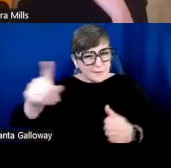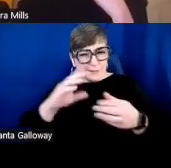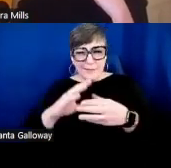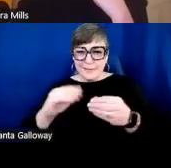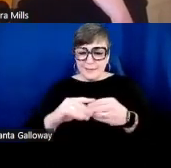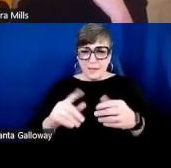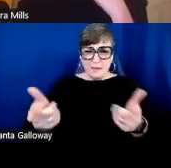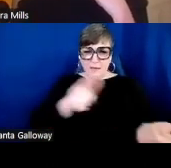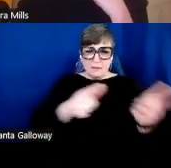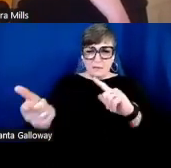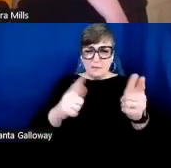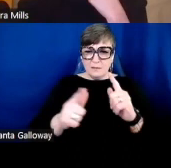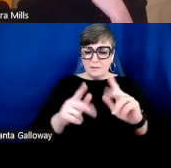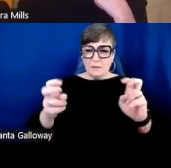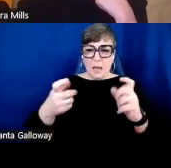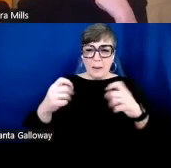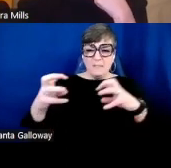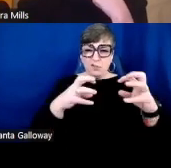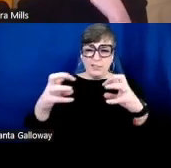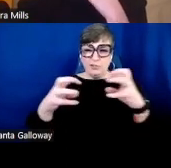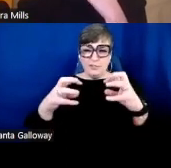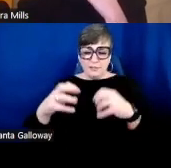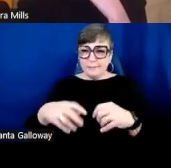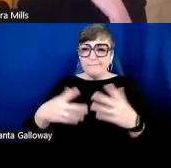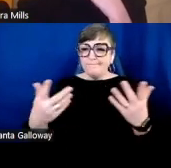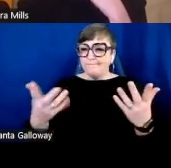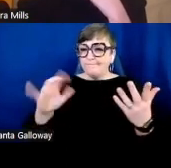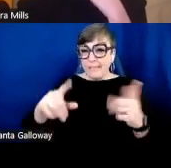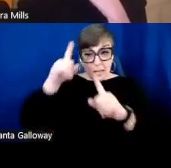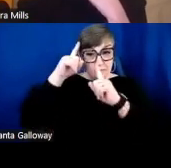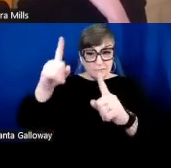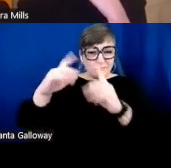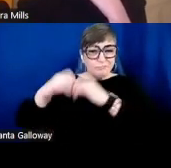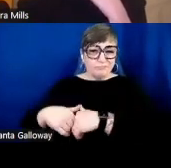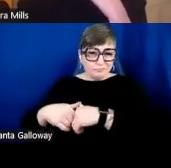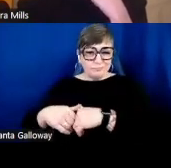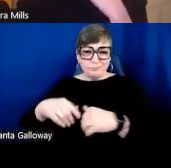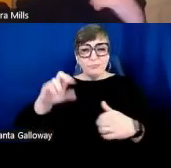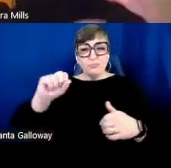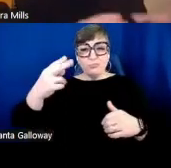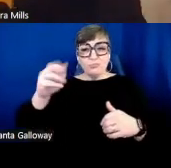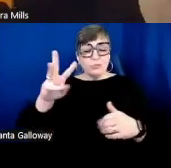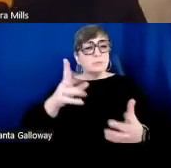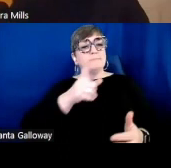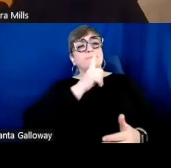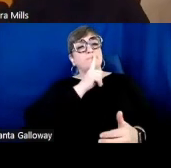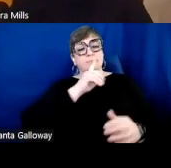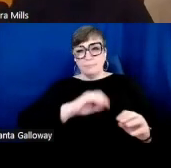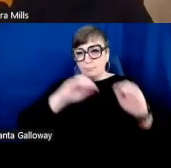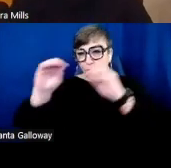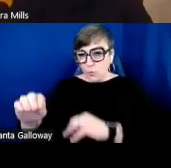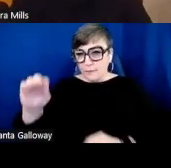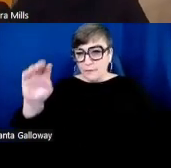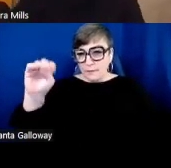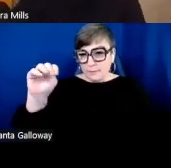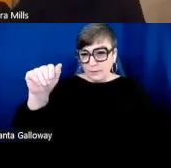employees working with edison fell apart by february and shaw moved back to massachusetts i end on this note as